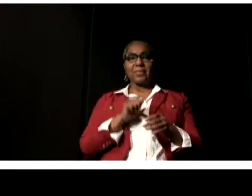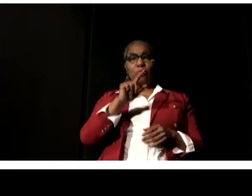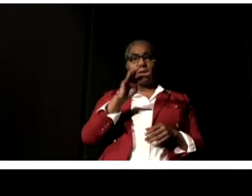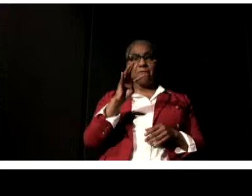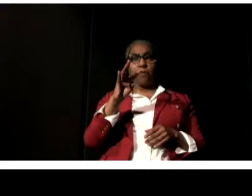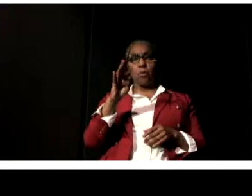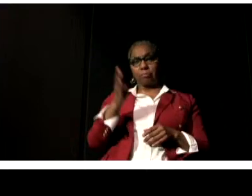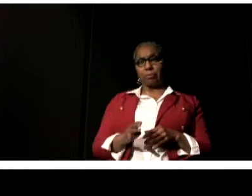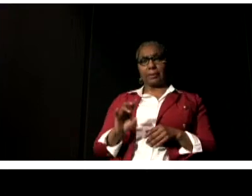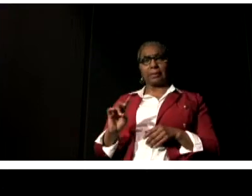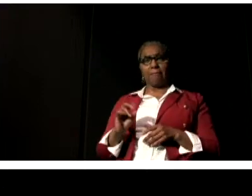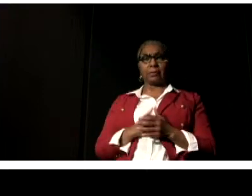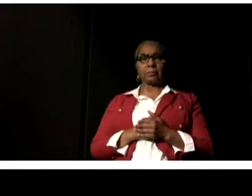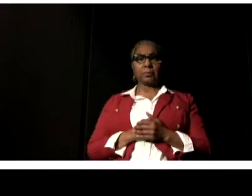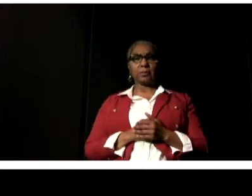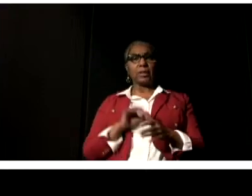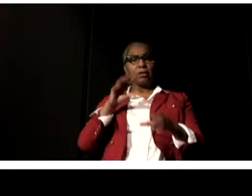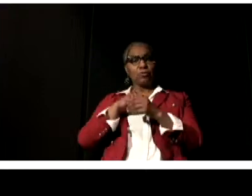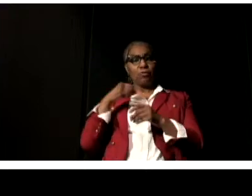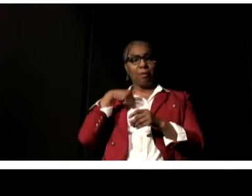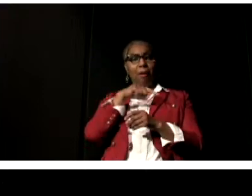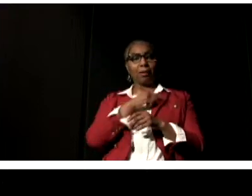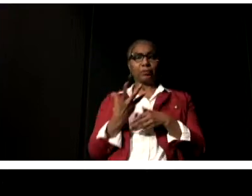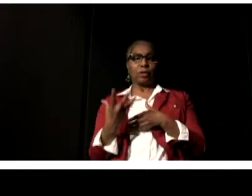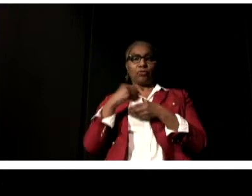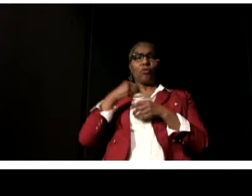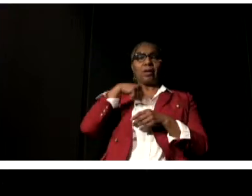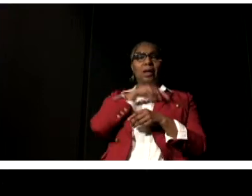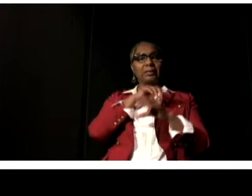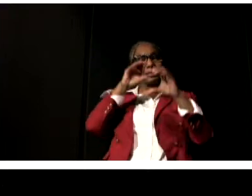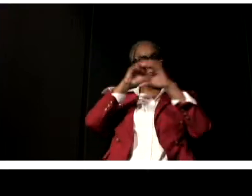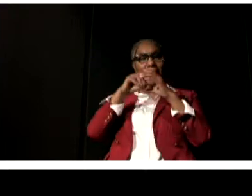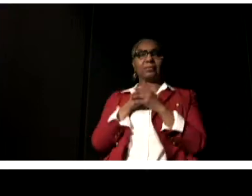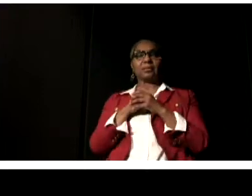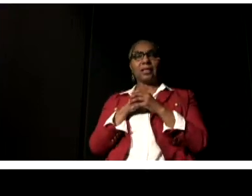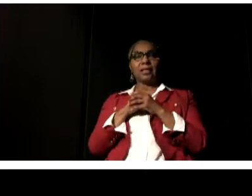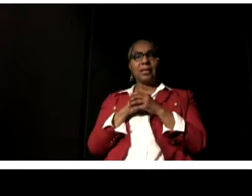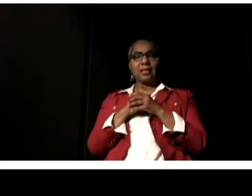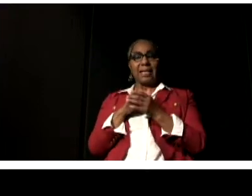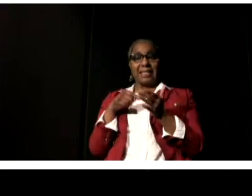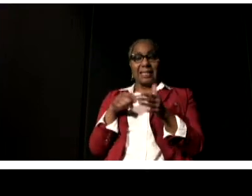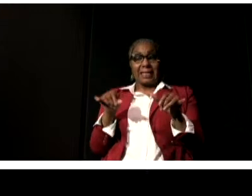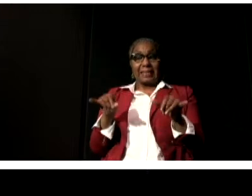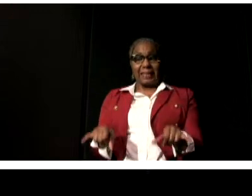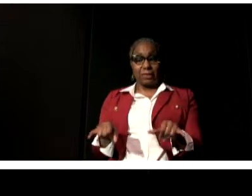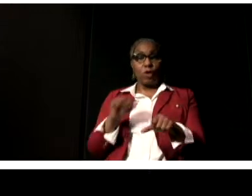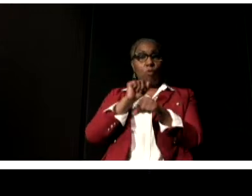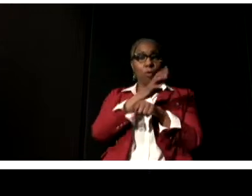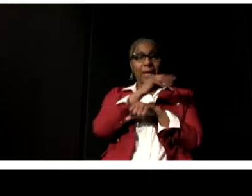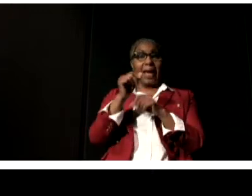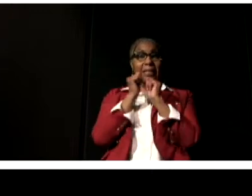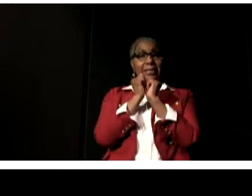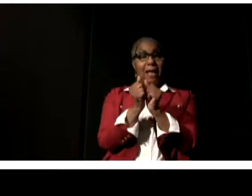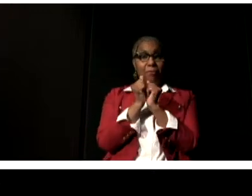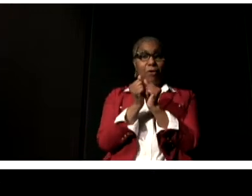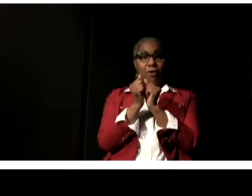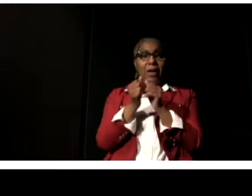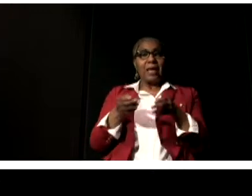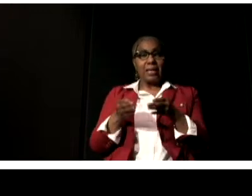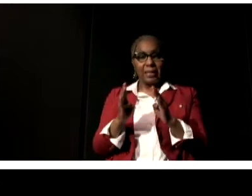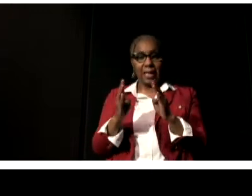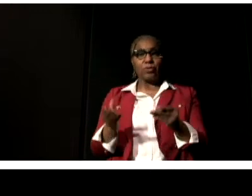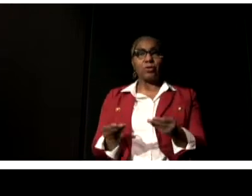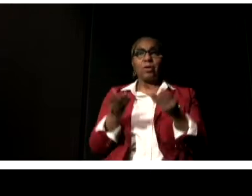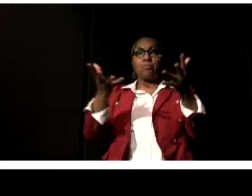24/7. Join us, invest in this work, and together, let's